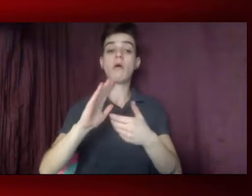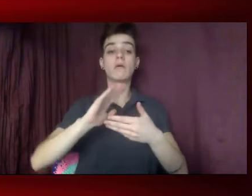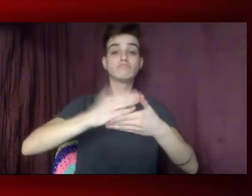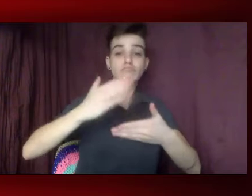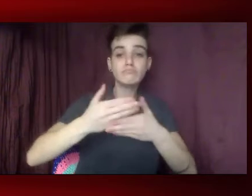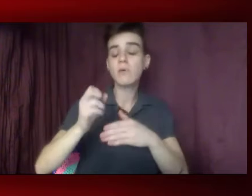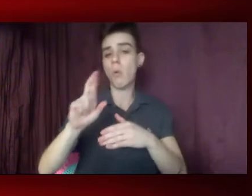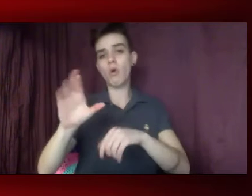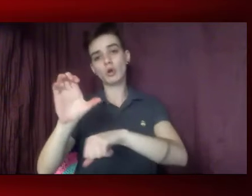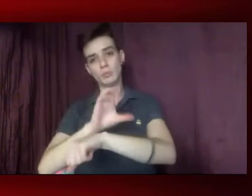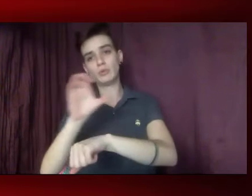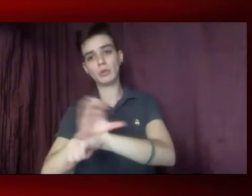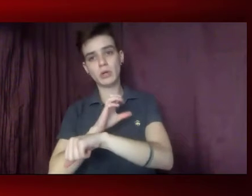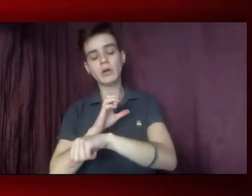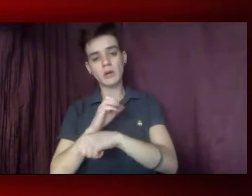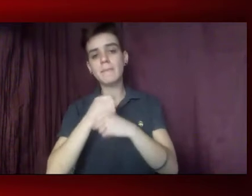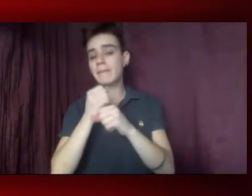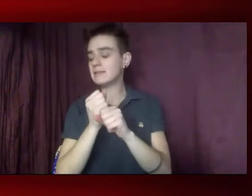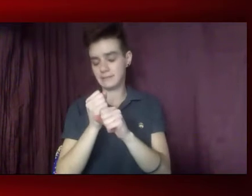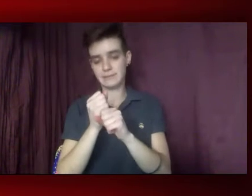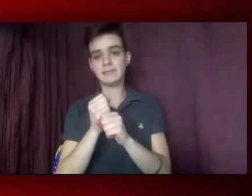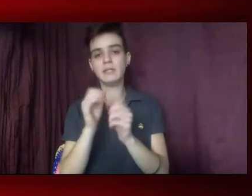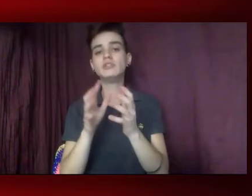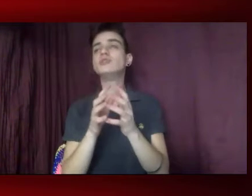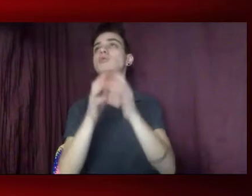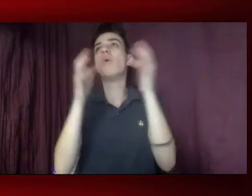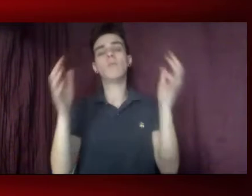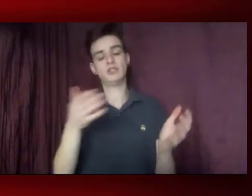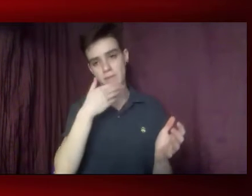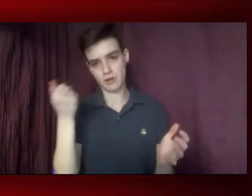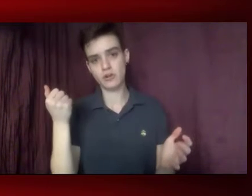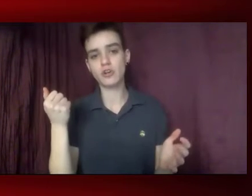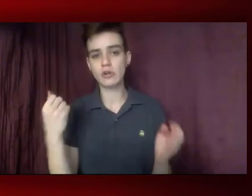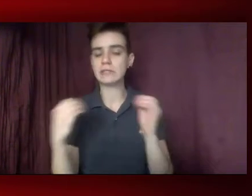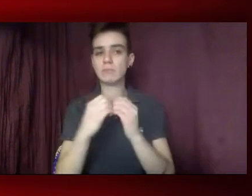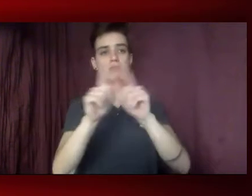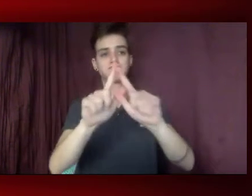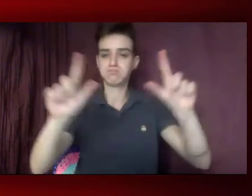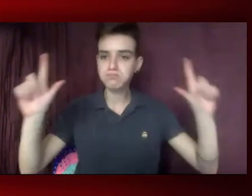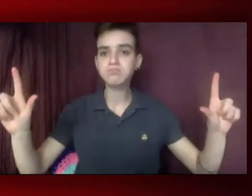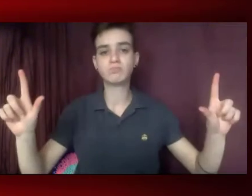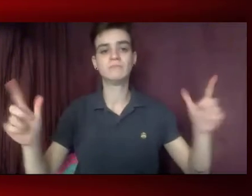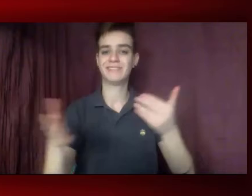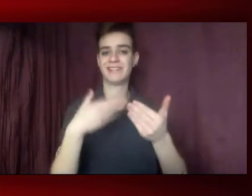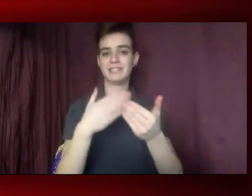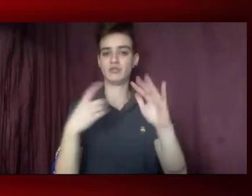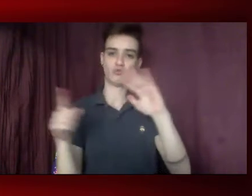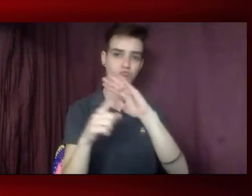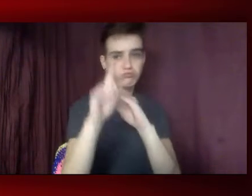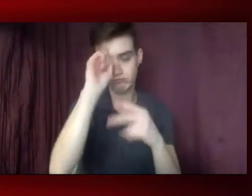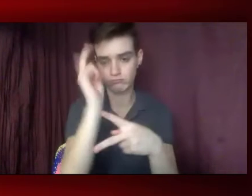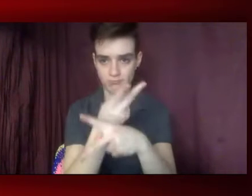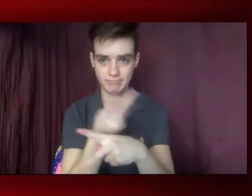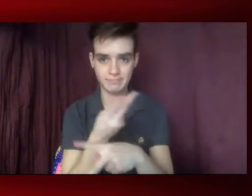one. It makes these video exchanges much larger, much easier to navigate. So the